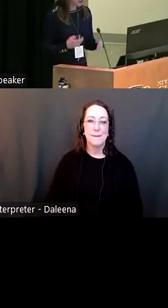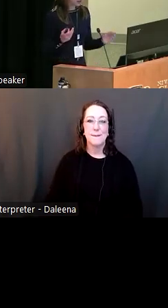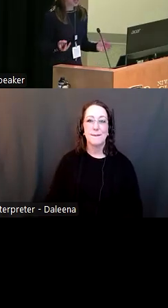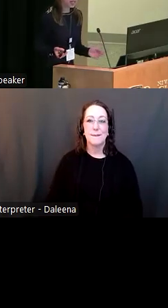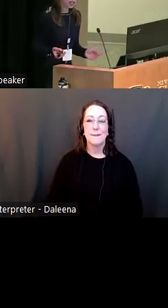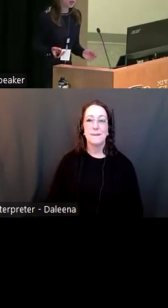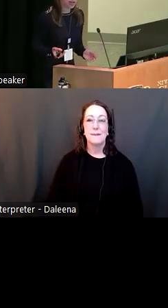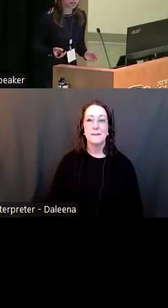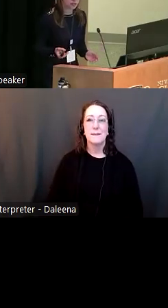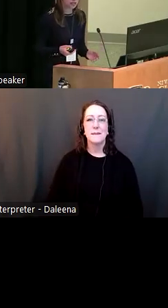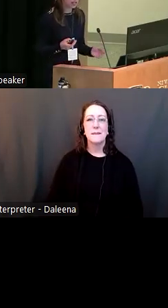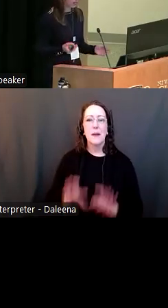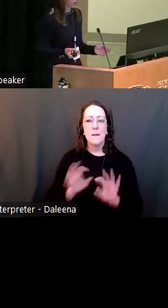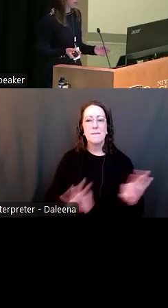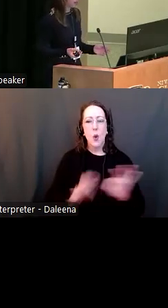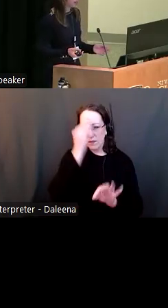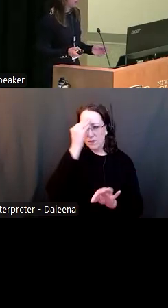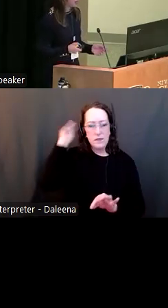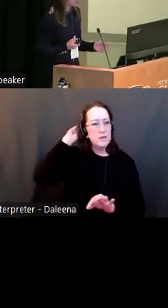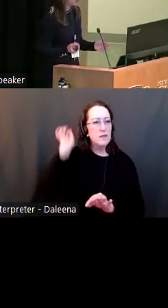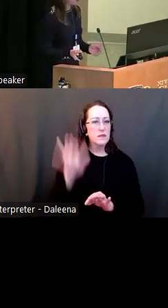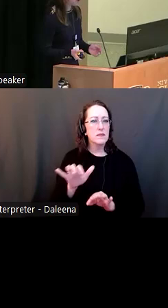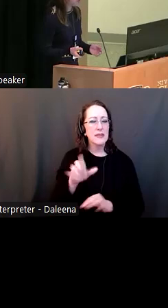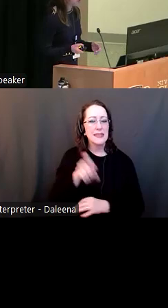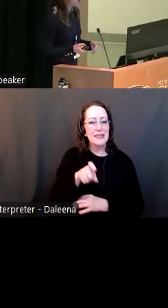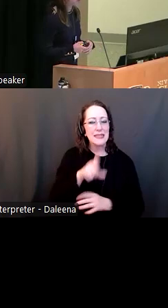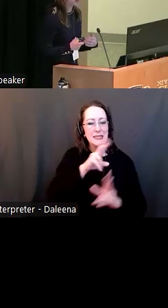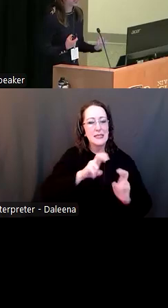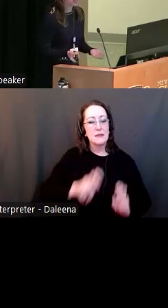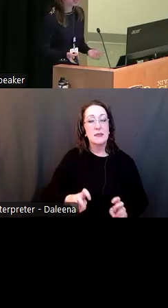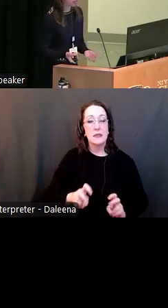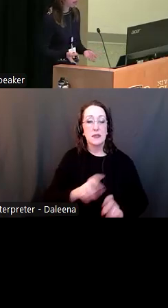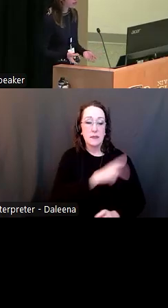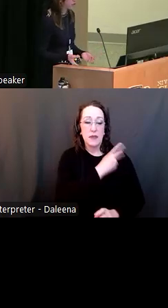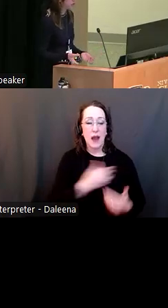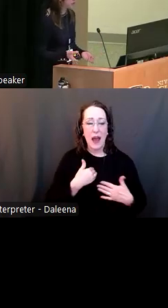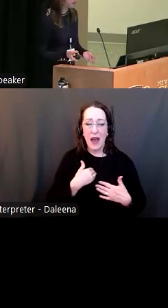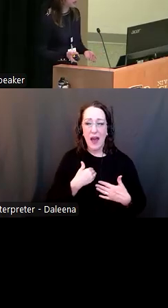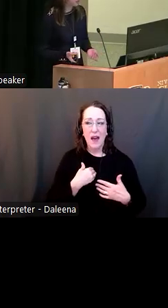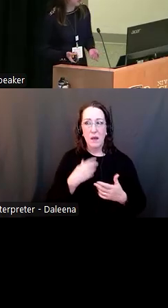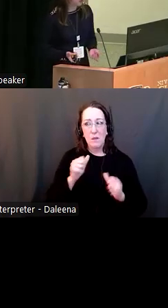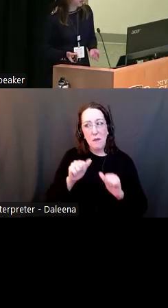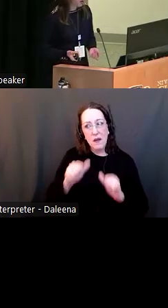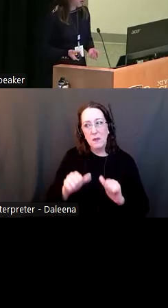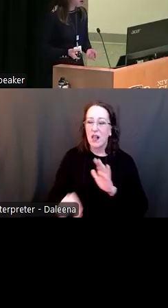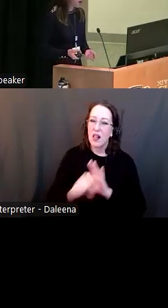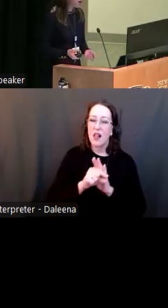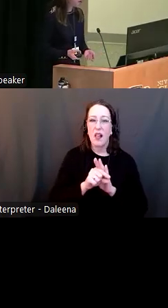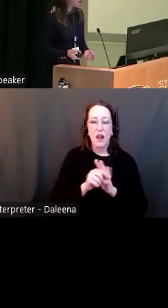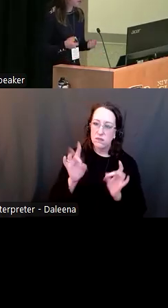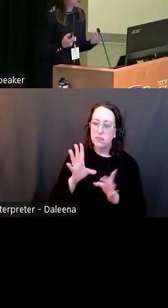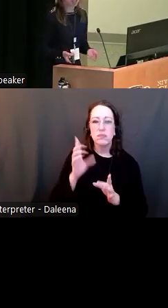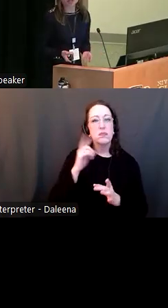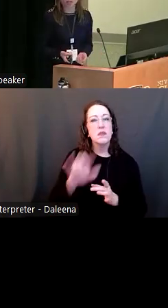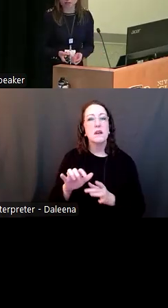So the key takeaways from this needs assessment is that patients hold potentially detrimental misconceptions of how